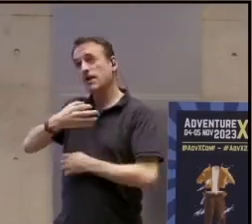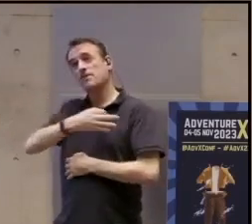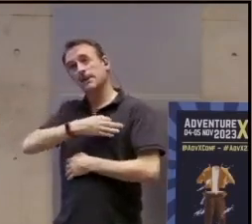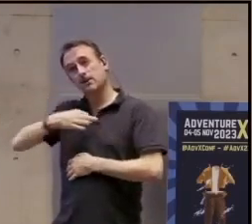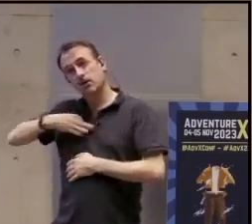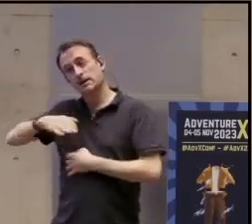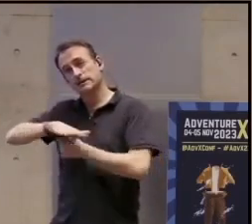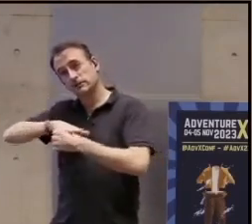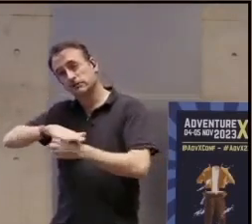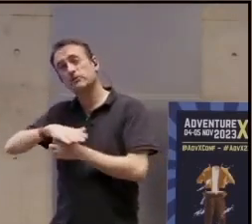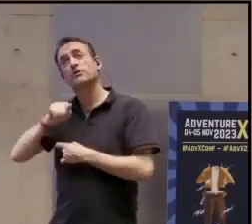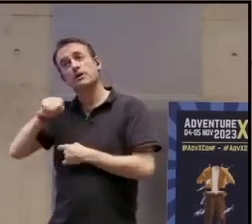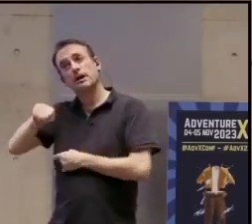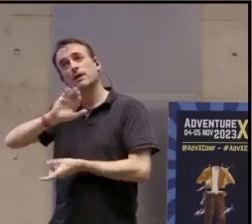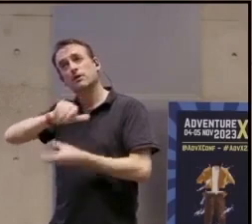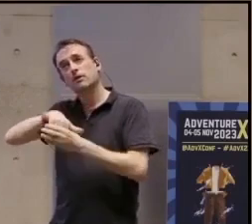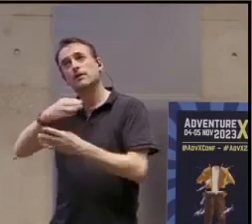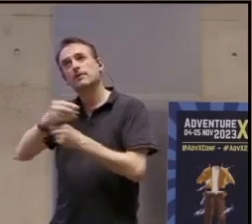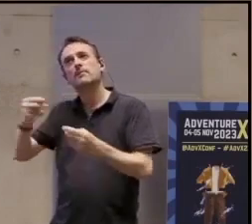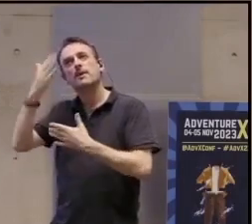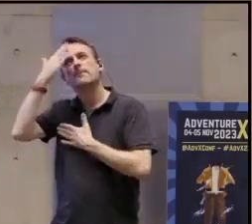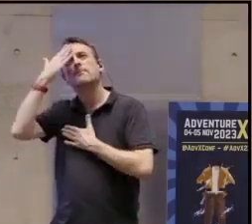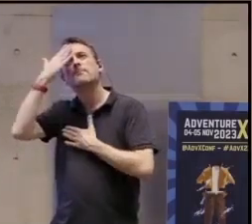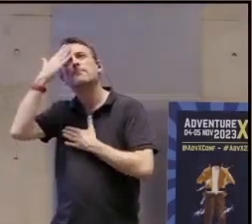some talk of mental health.